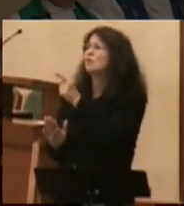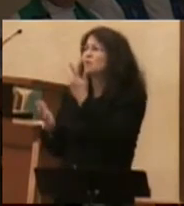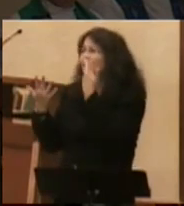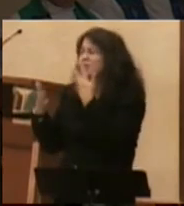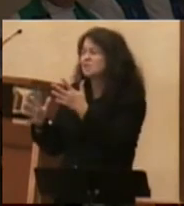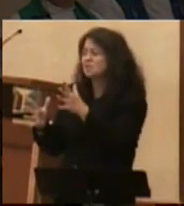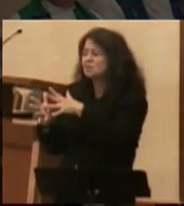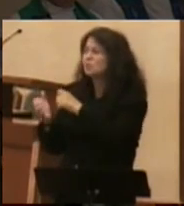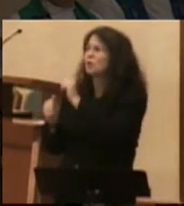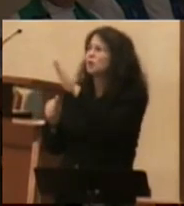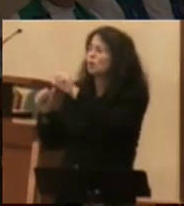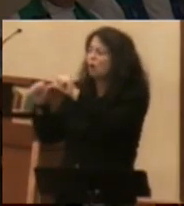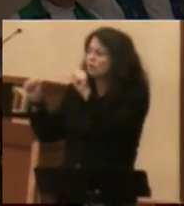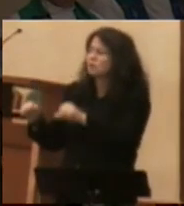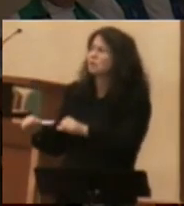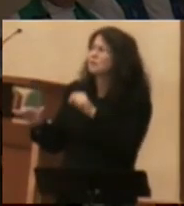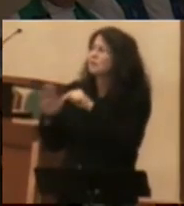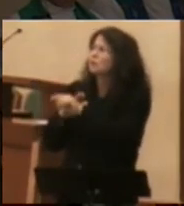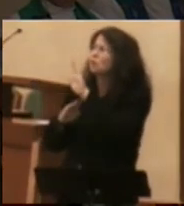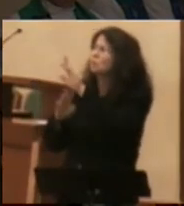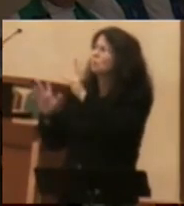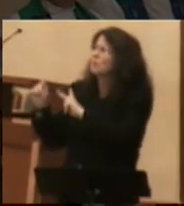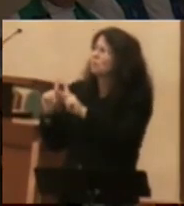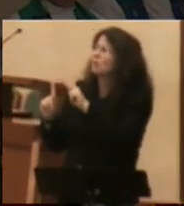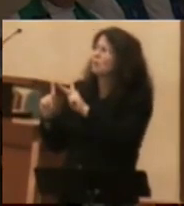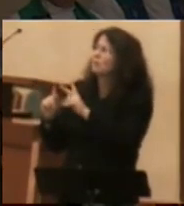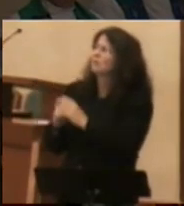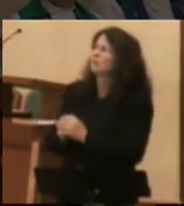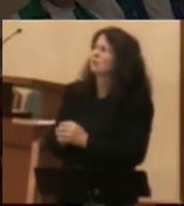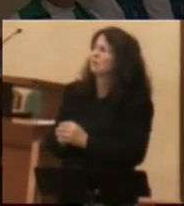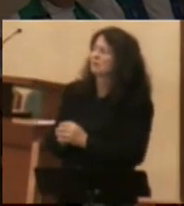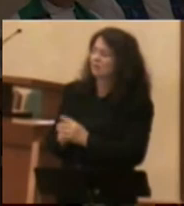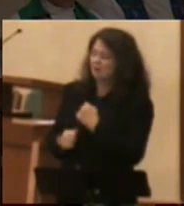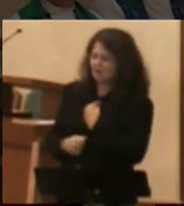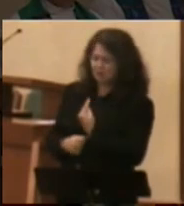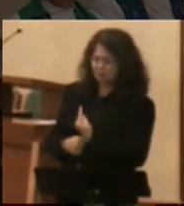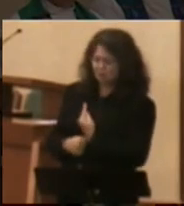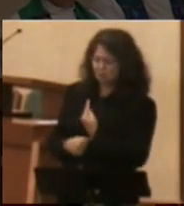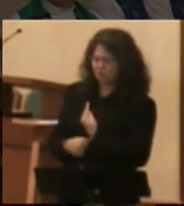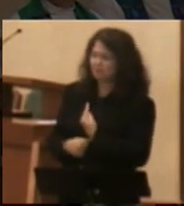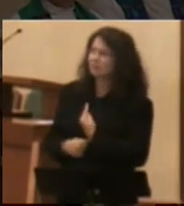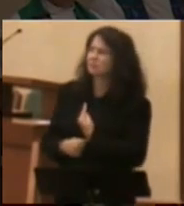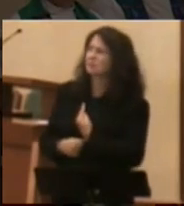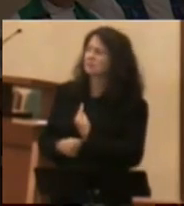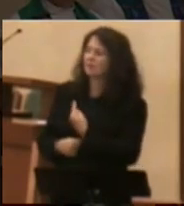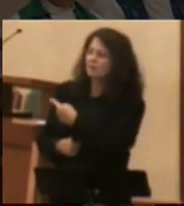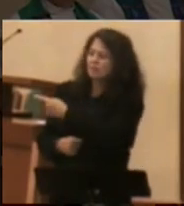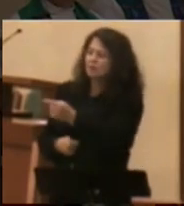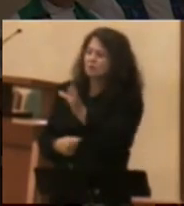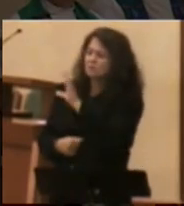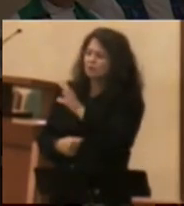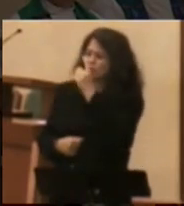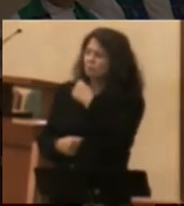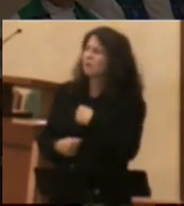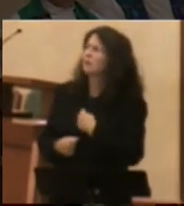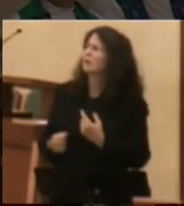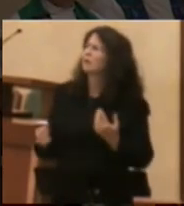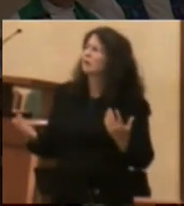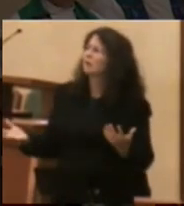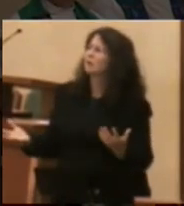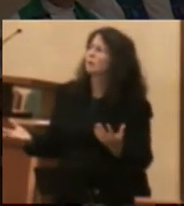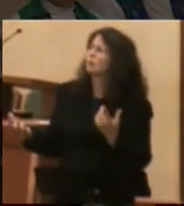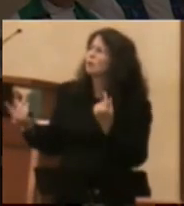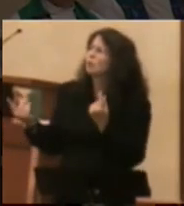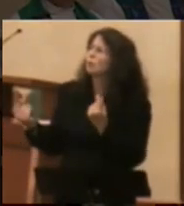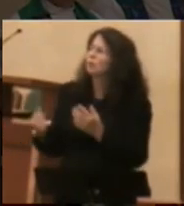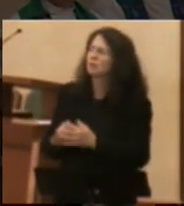altars, and killed your prophets with the sword. I alone am left, and they are seeking my life to take it away." Then